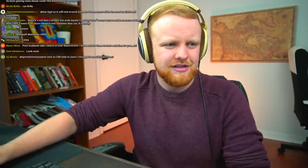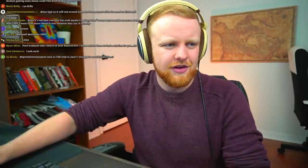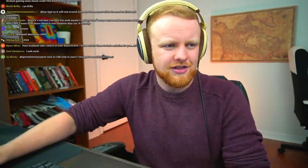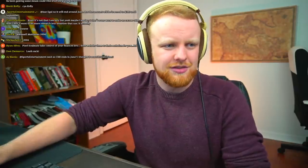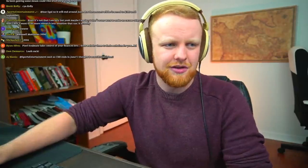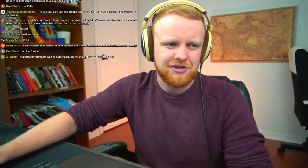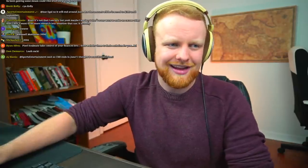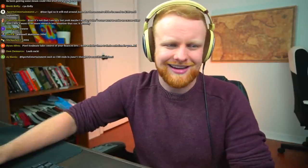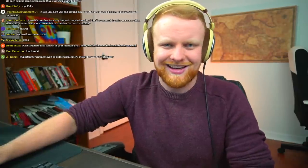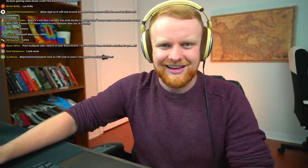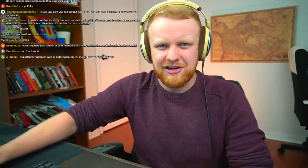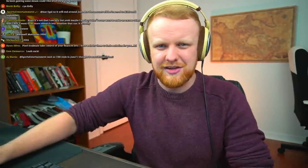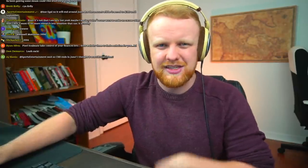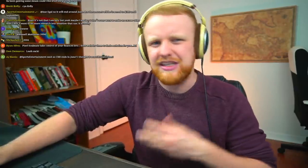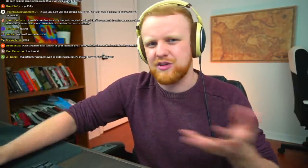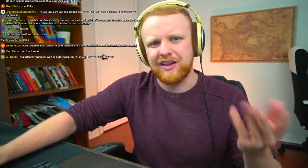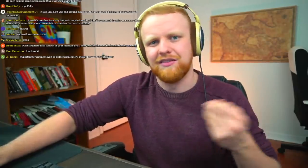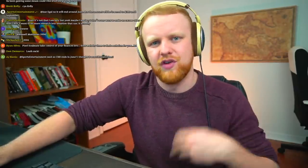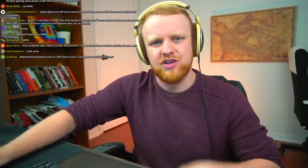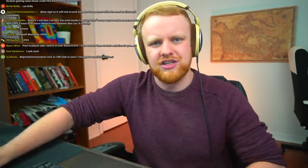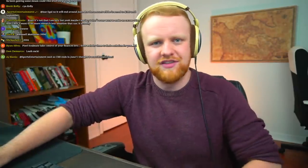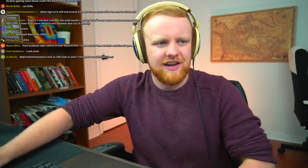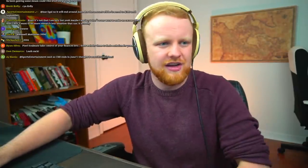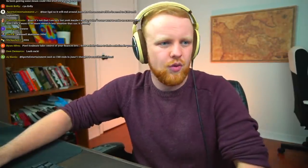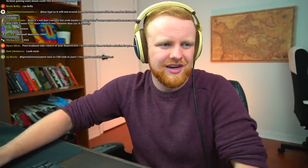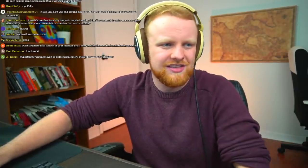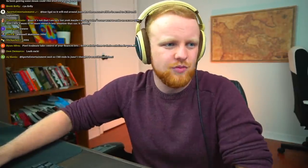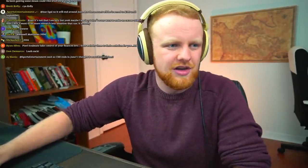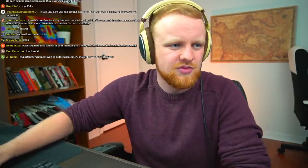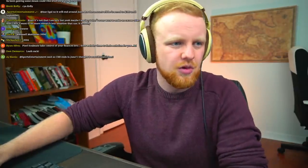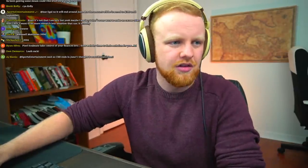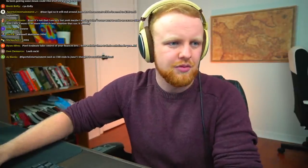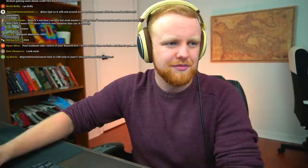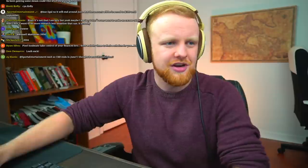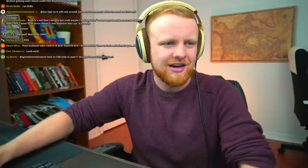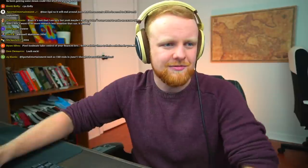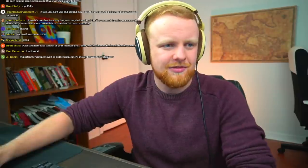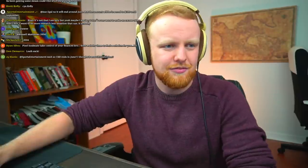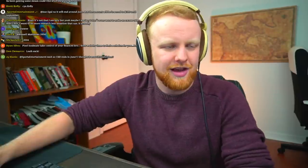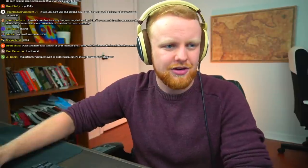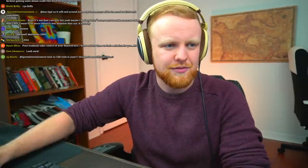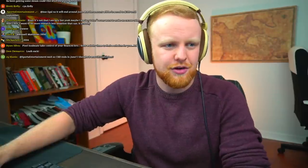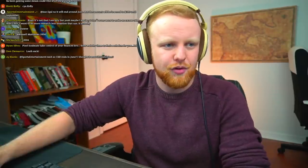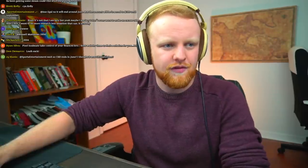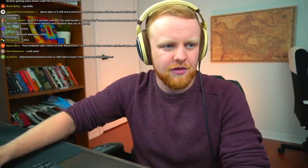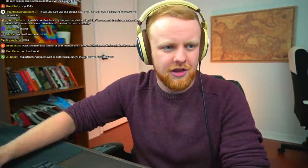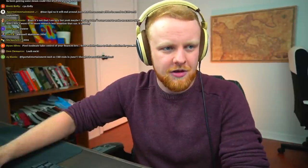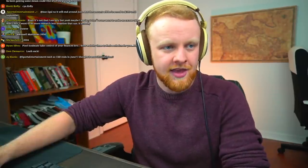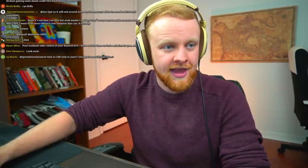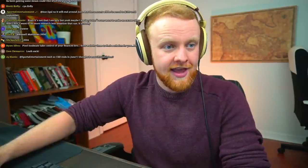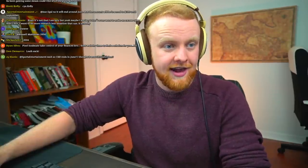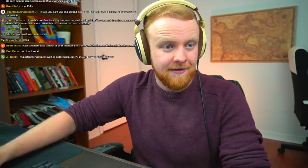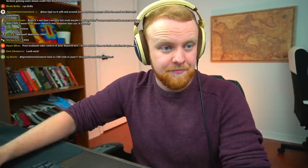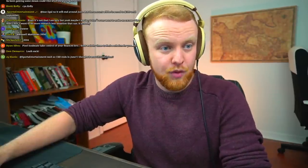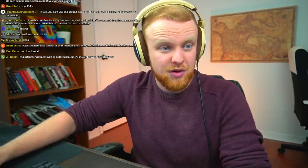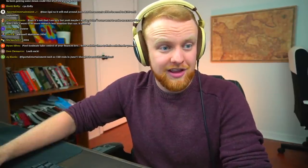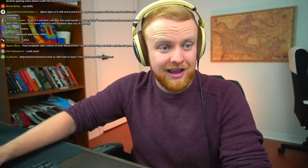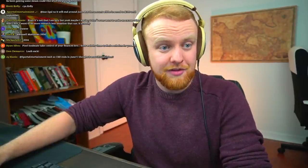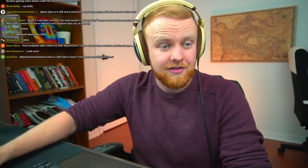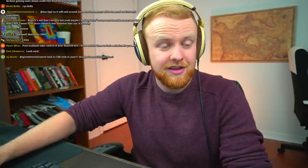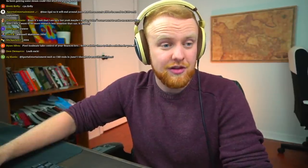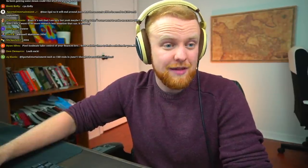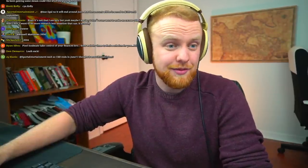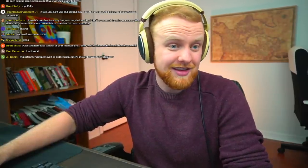platform defaults to, I'll track it in Canadian USD. It's a quick conversion to find out what it's worth when I'm tracking my crypto portfolio. But what do